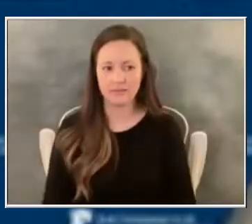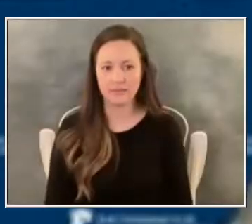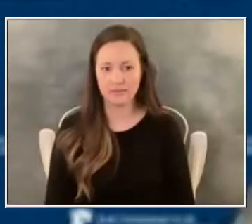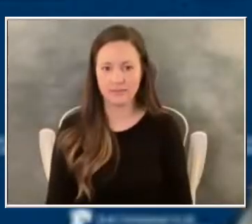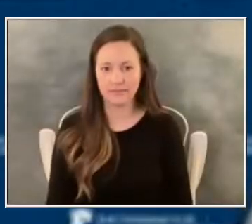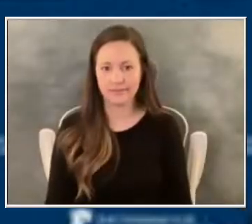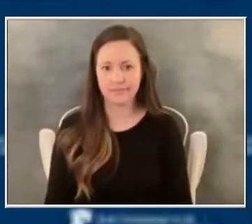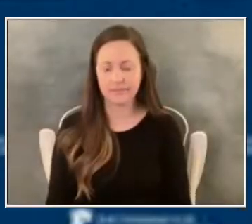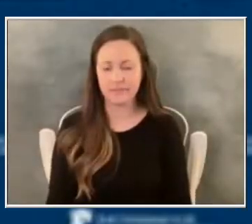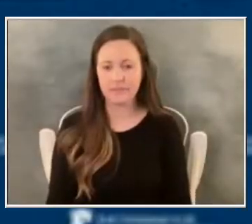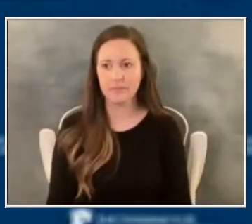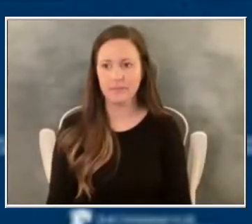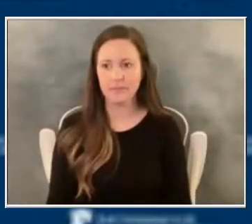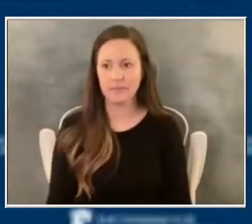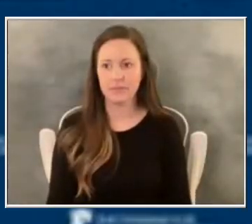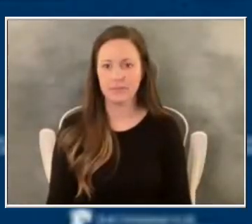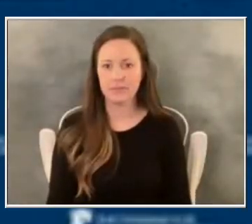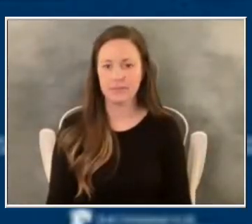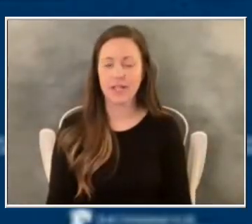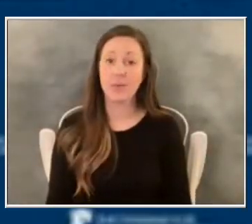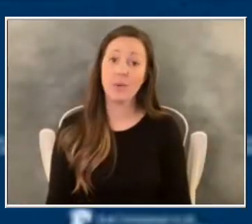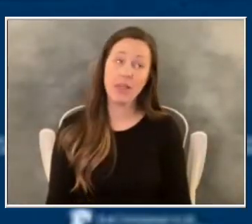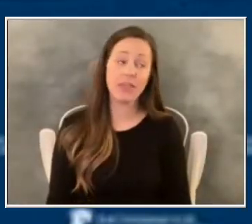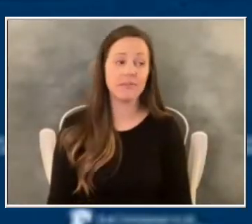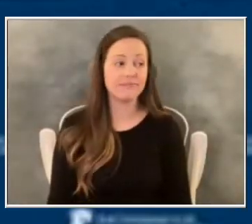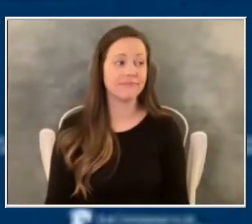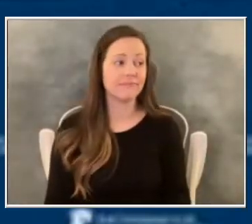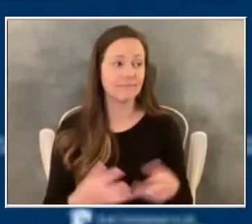Well, that's a challenge, right?